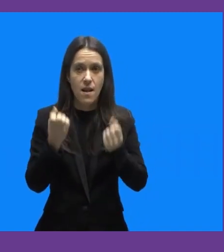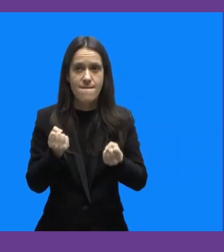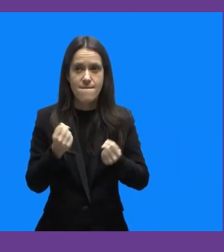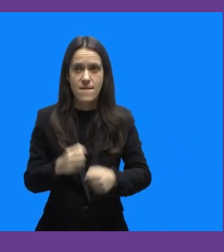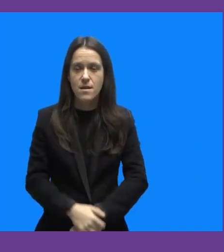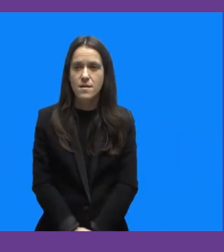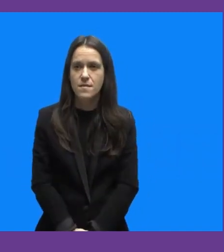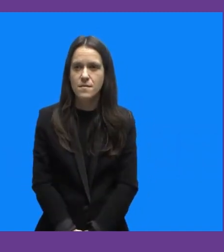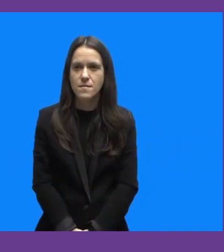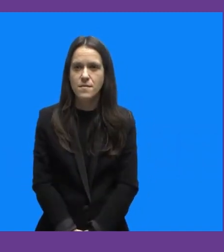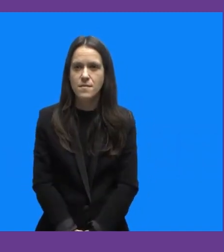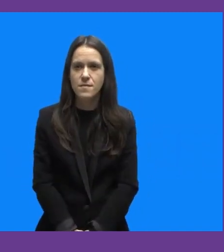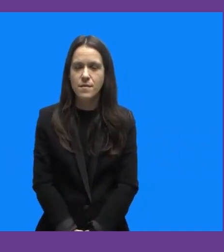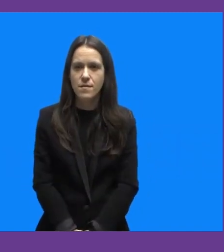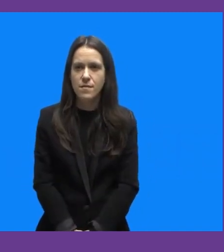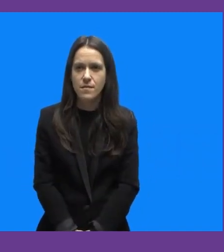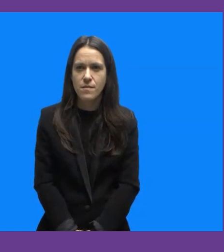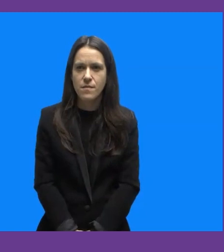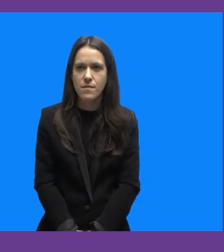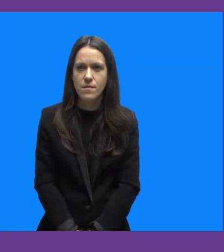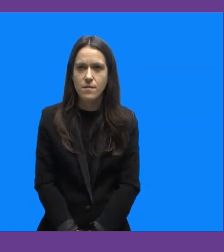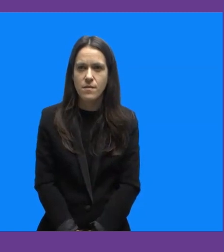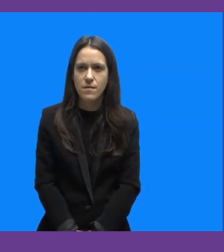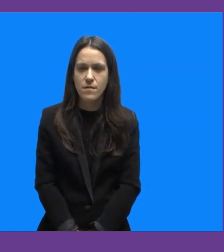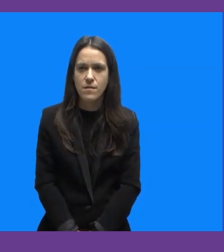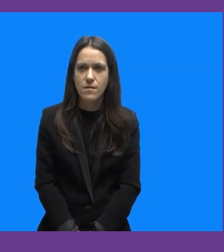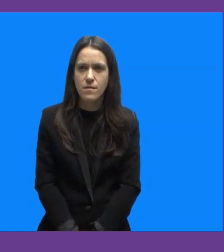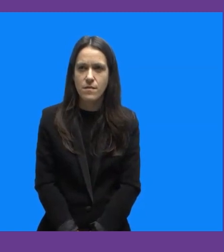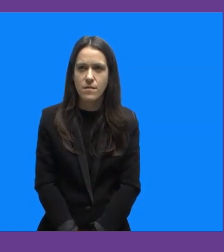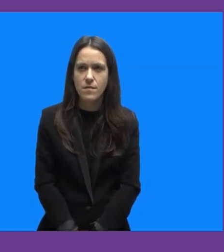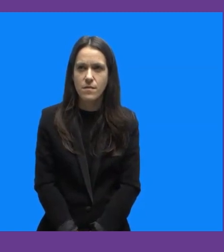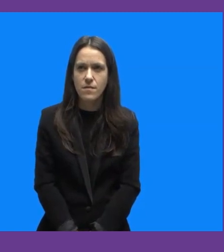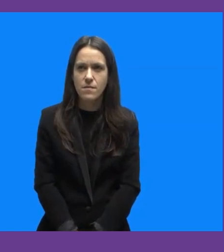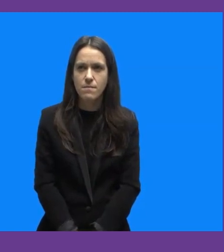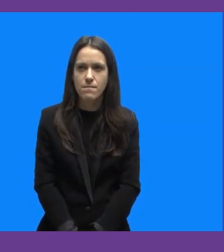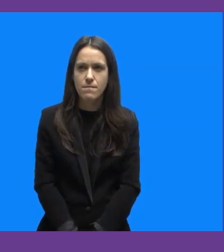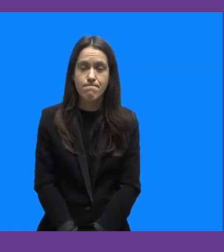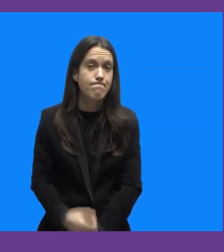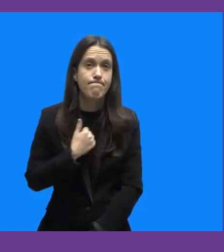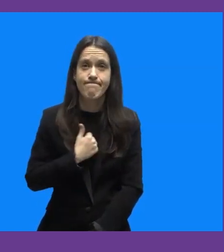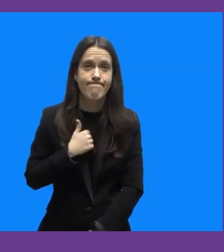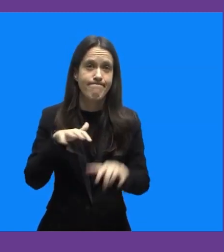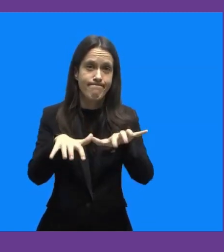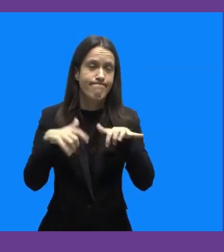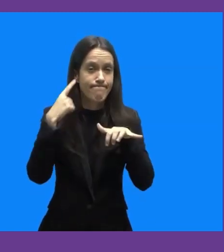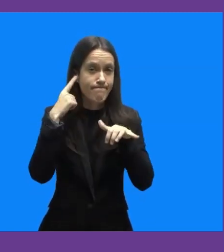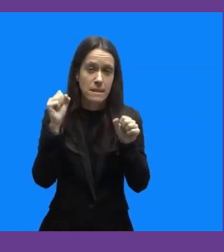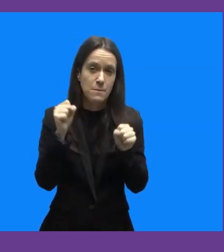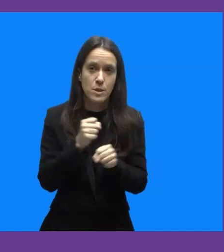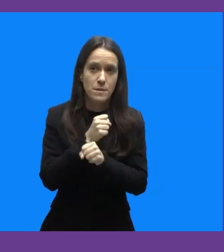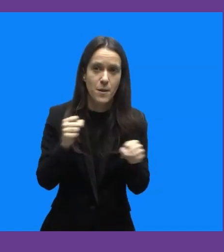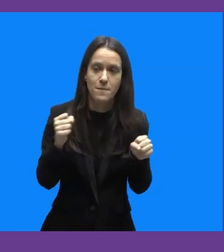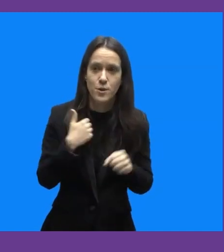question. Yeah, my question is to do with the dissemination and communication side of things. I think it's fantastic that there's